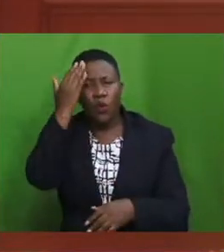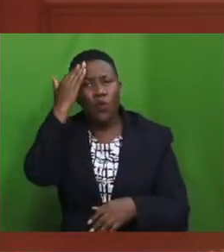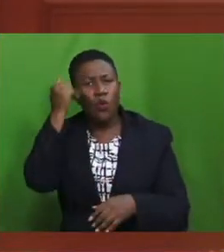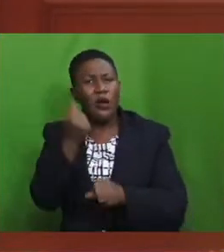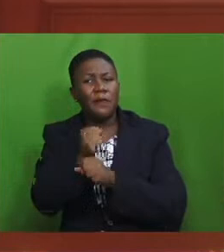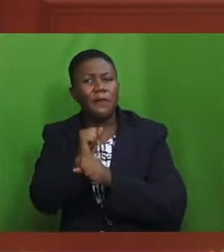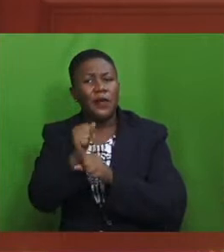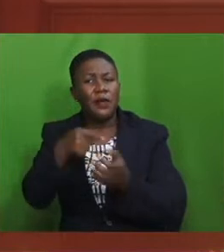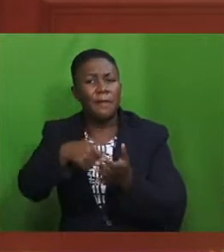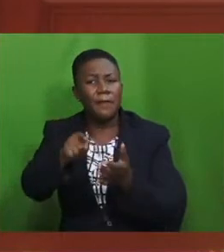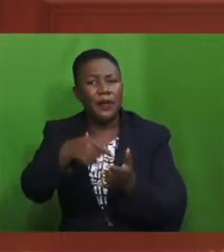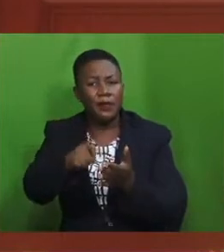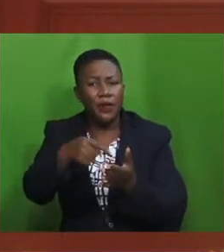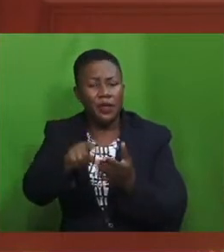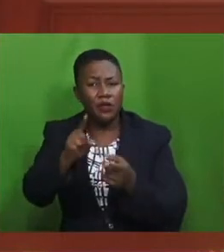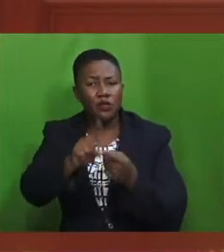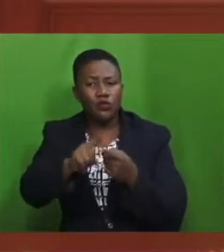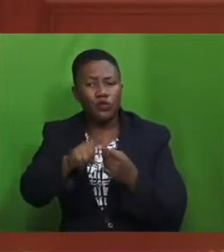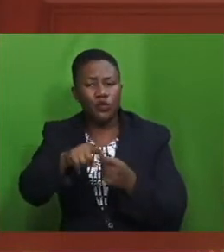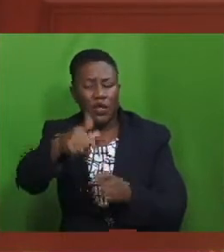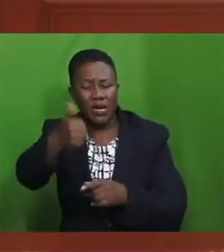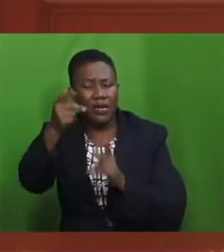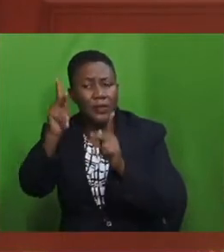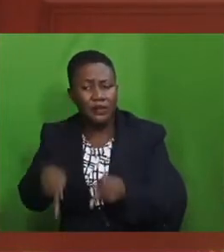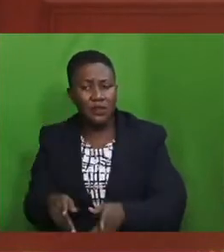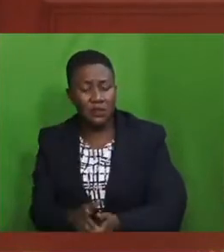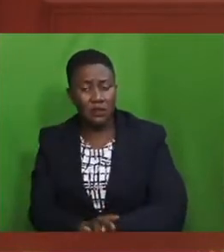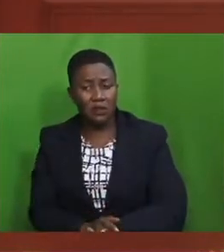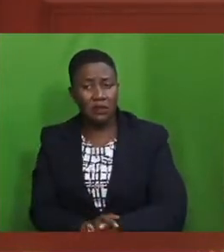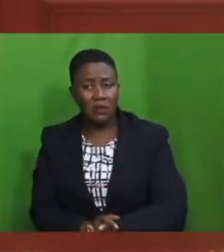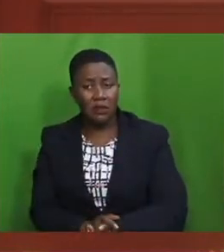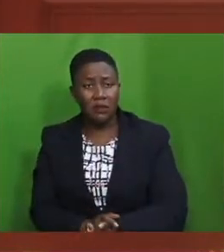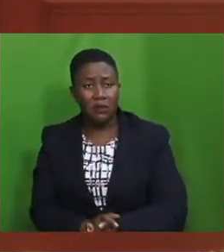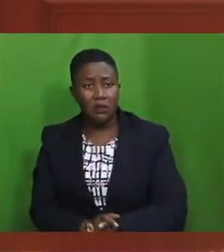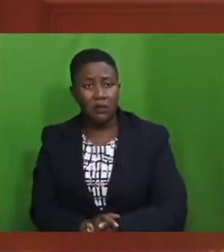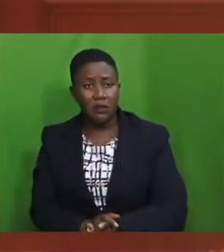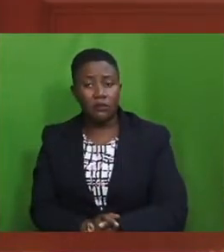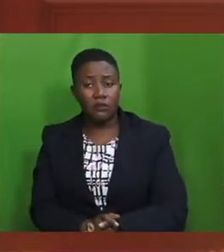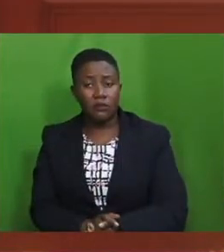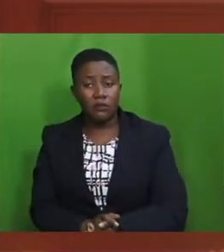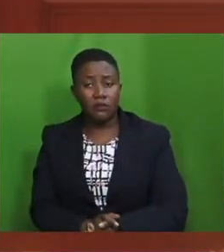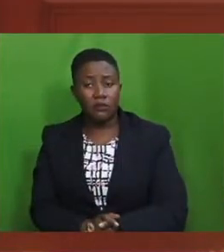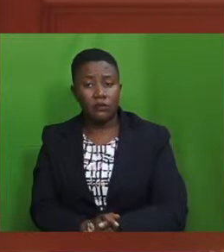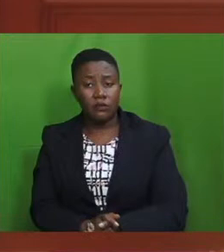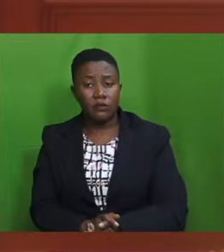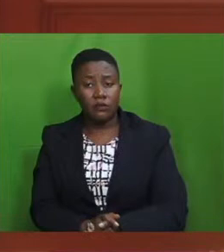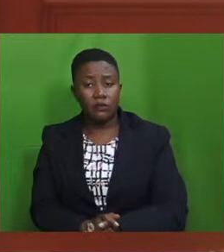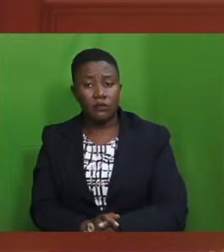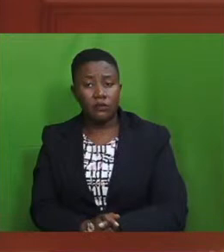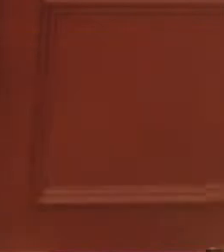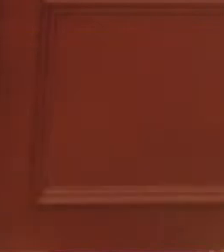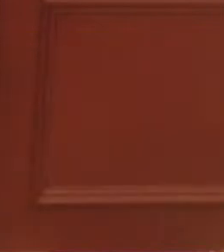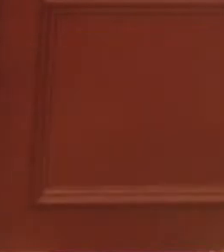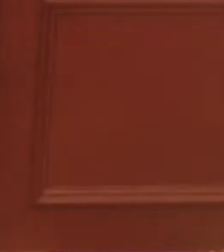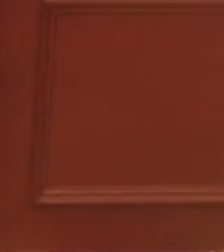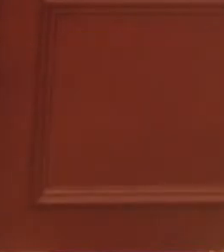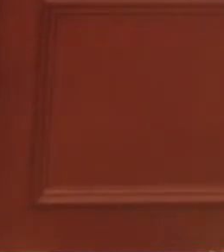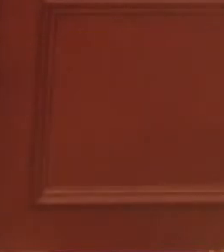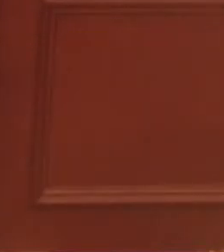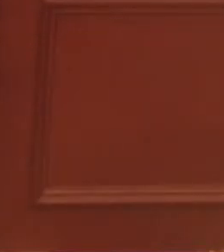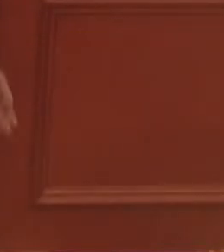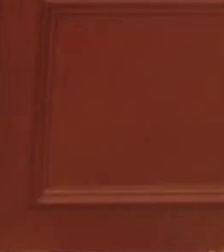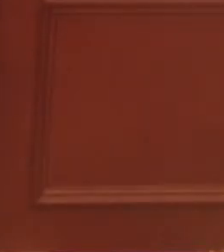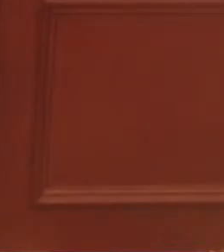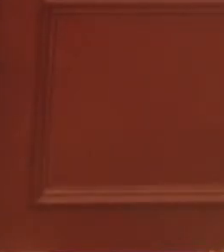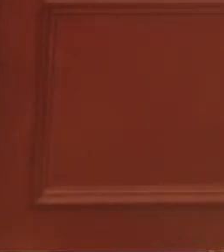Get Fund to a Dachi? To say what purpose? What has happened to its bureaucratic structures?